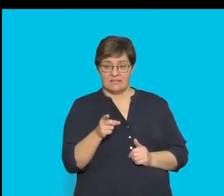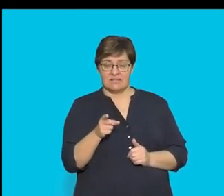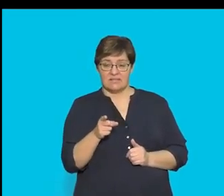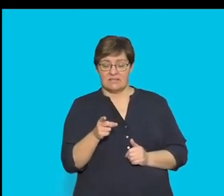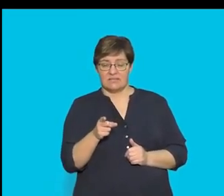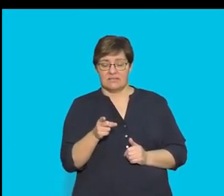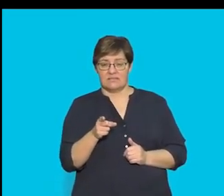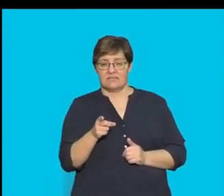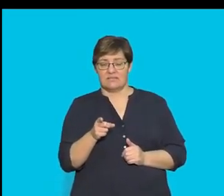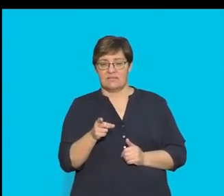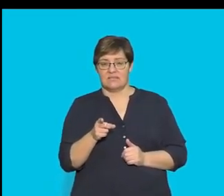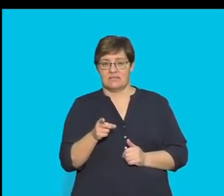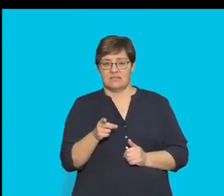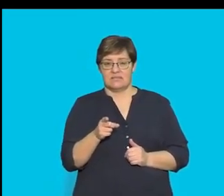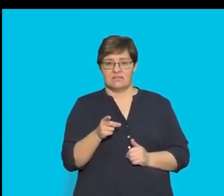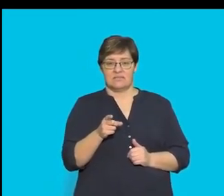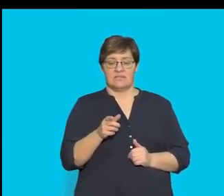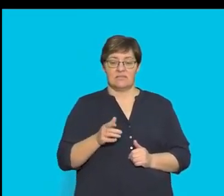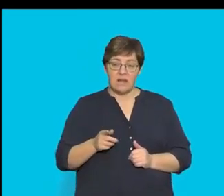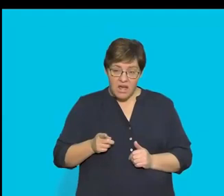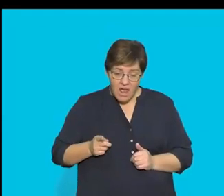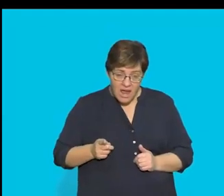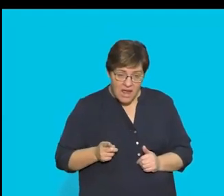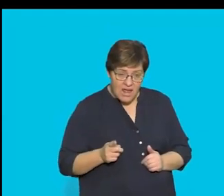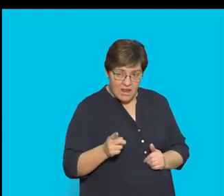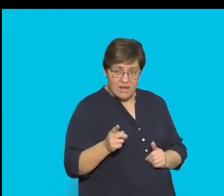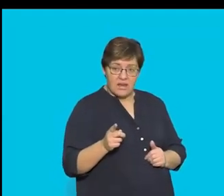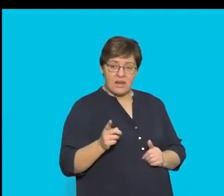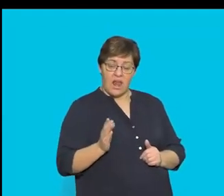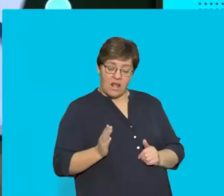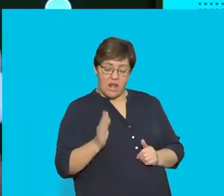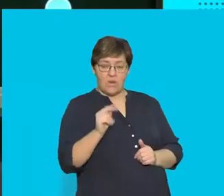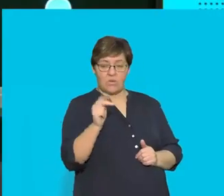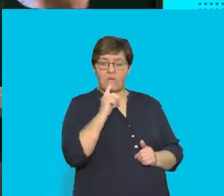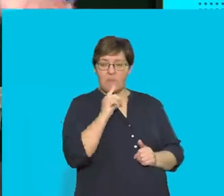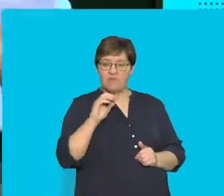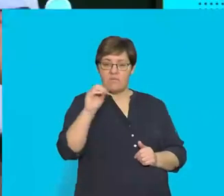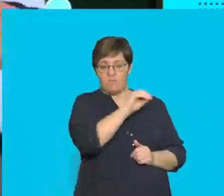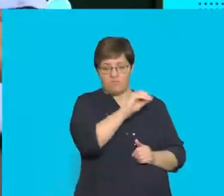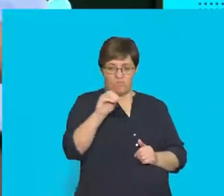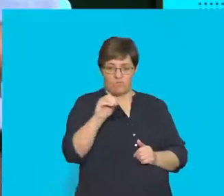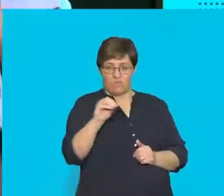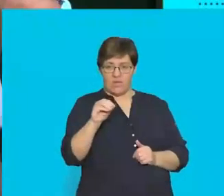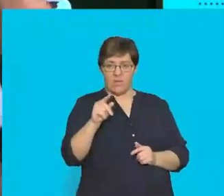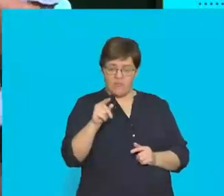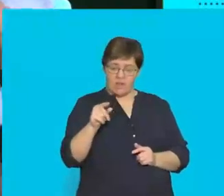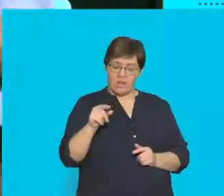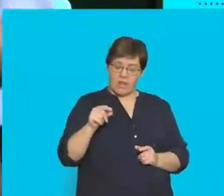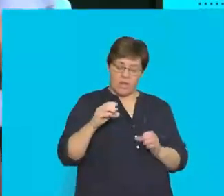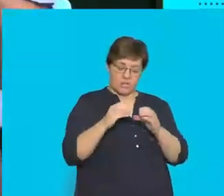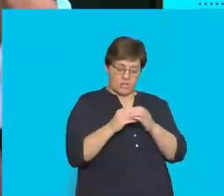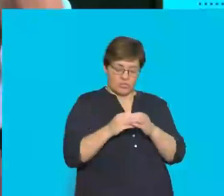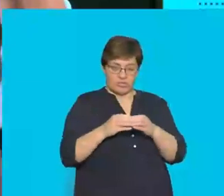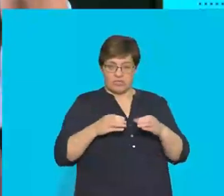the magnetic field would be going. And so as we move it around, it would make the circular pattern. The point